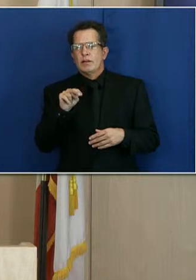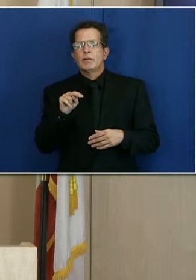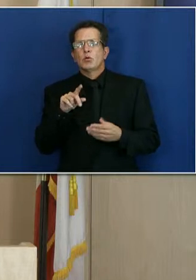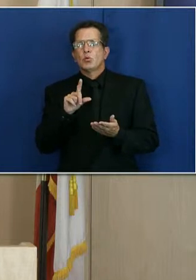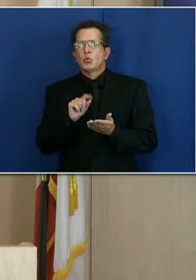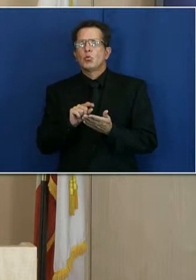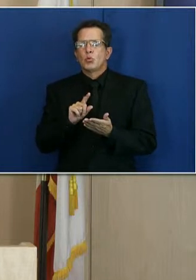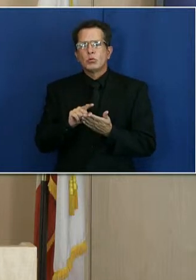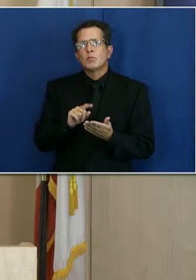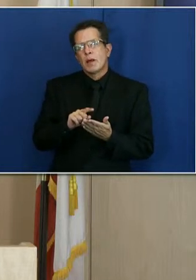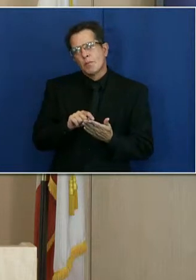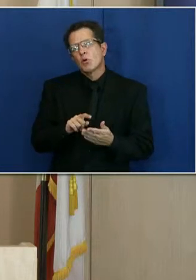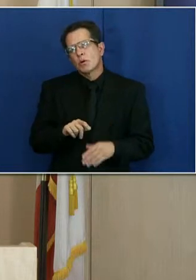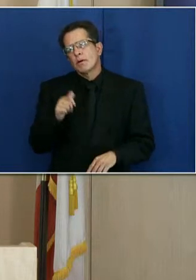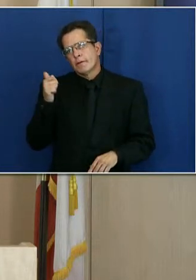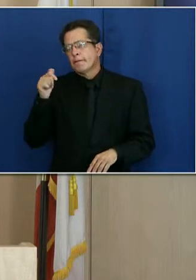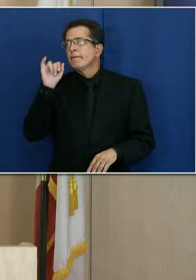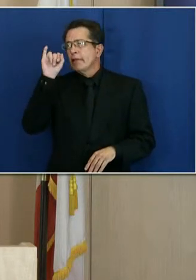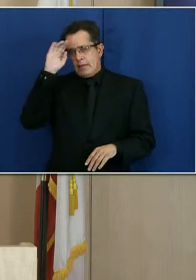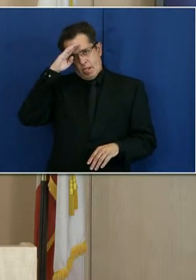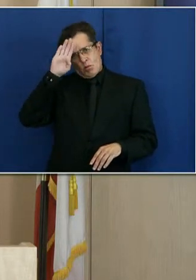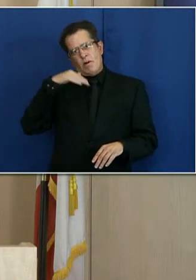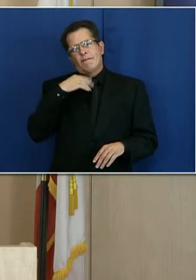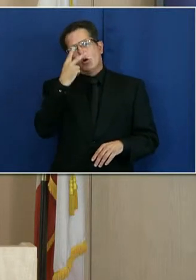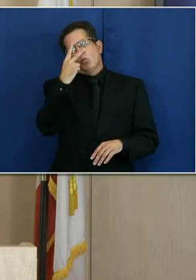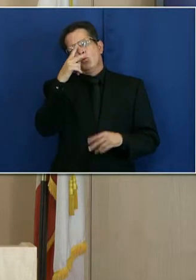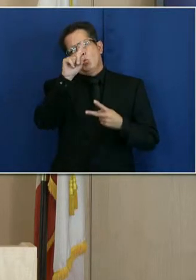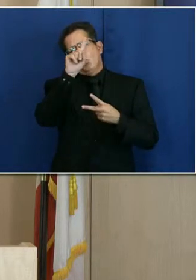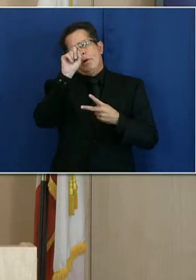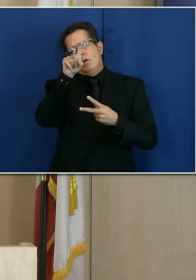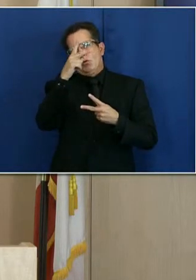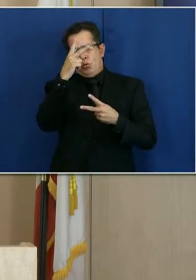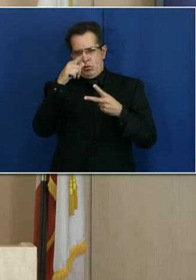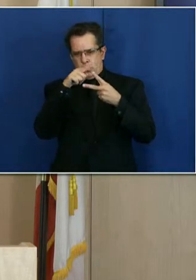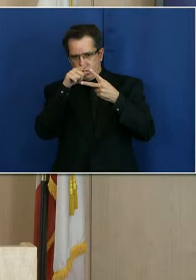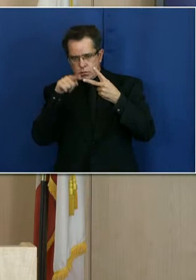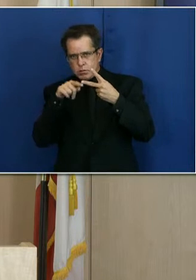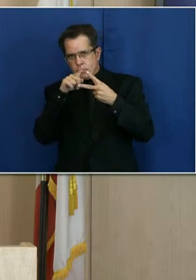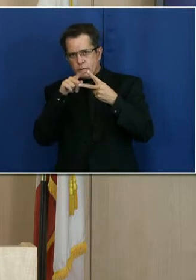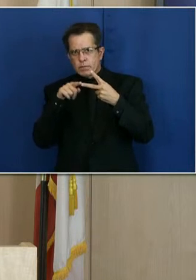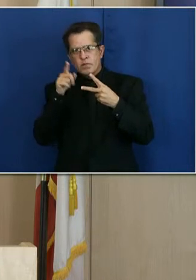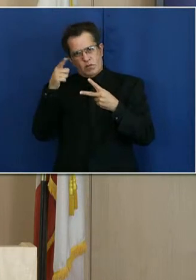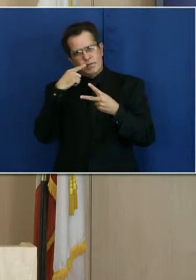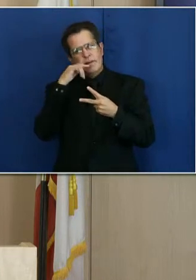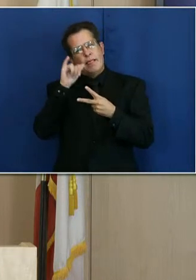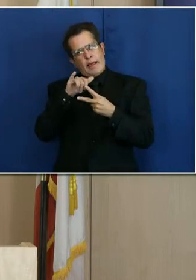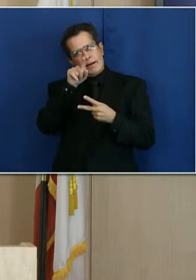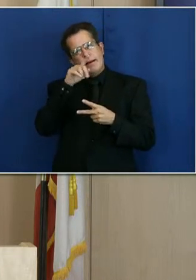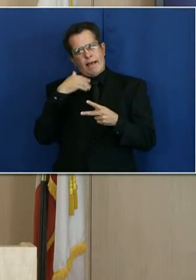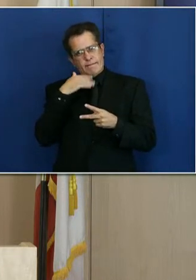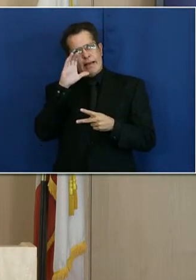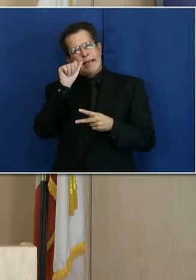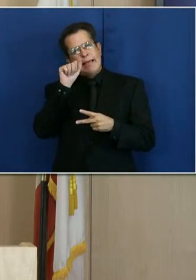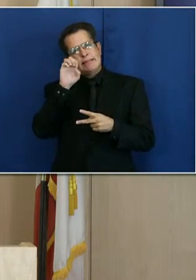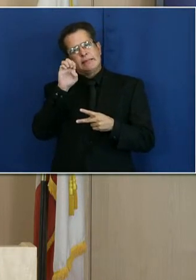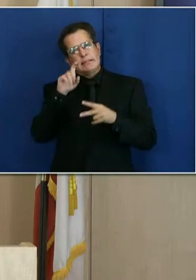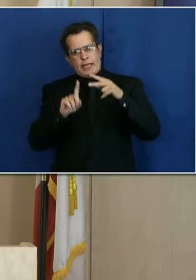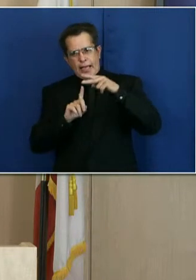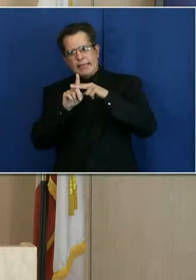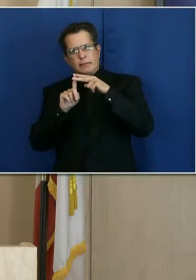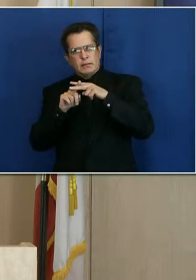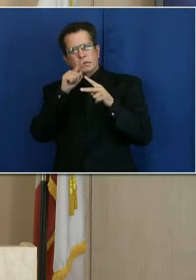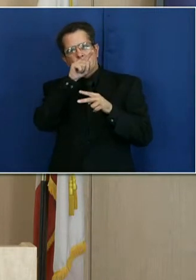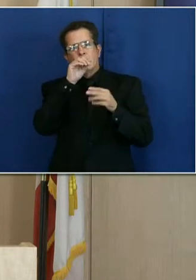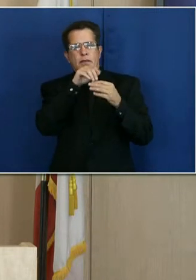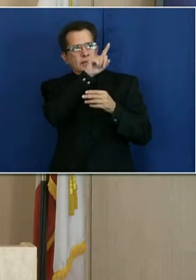good afternoon. I have two questions. The first one, you just mentioned the cases in